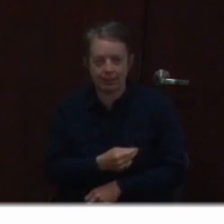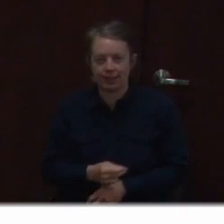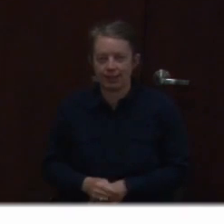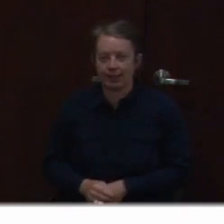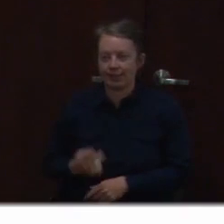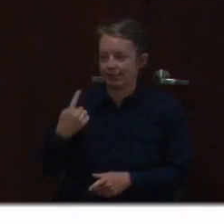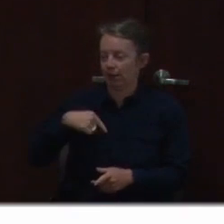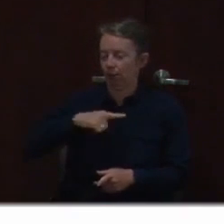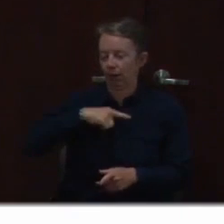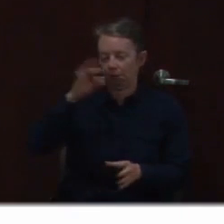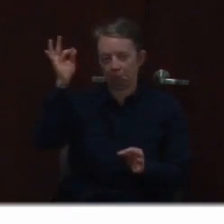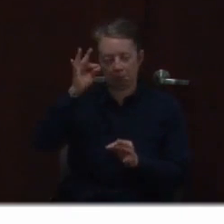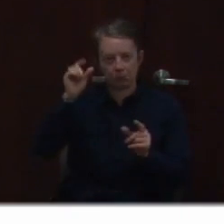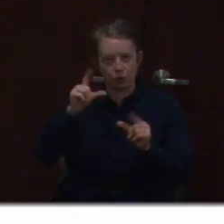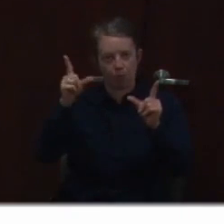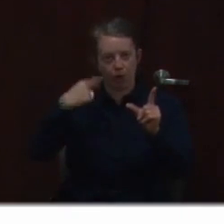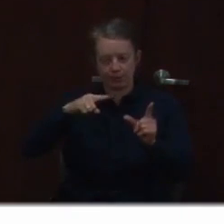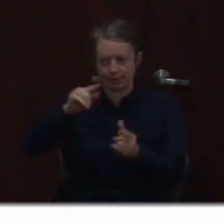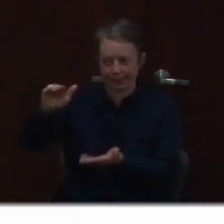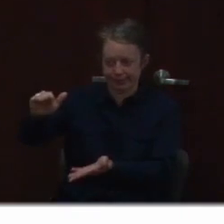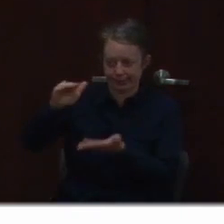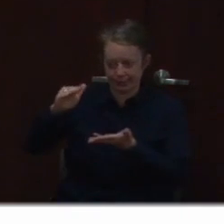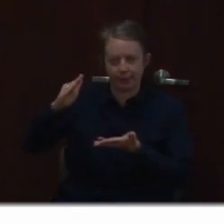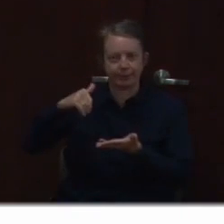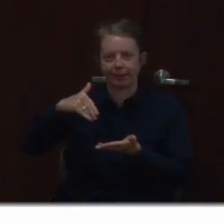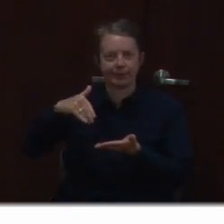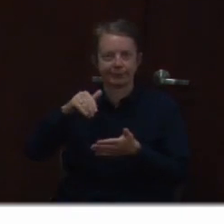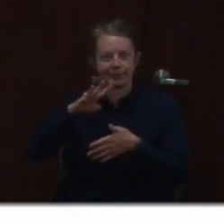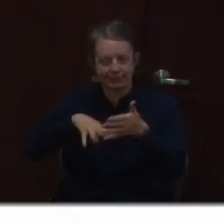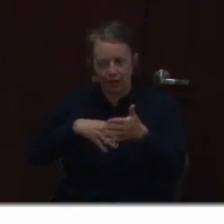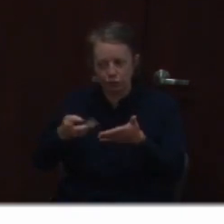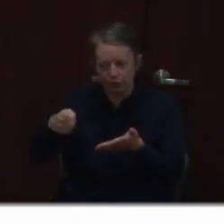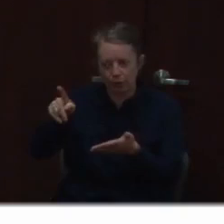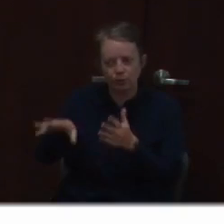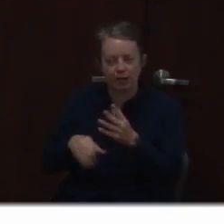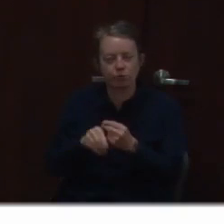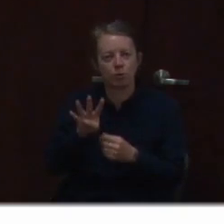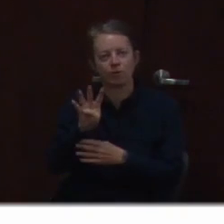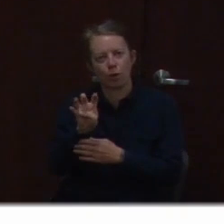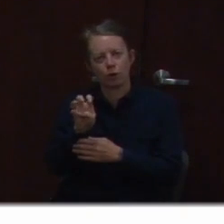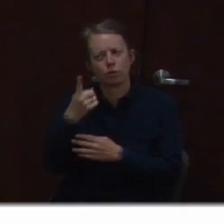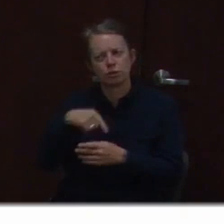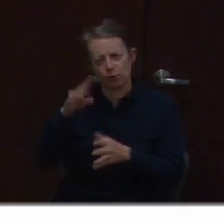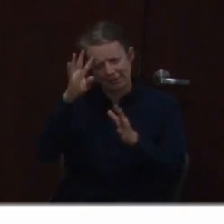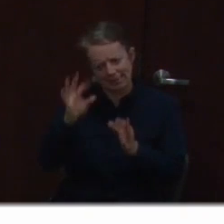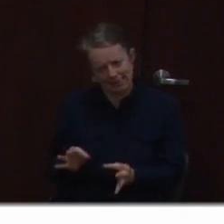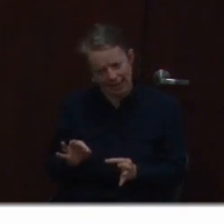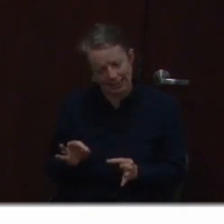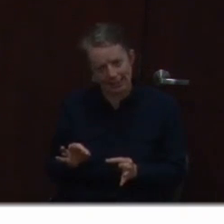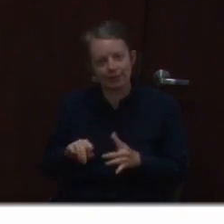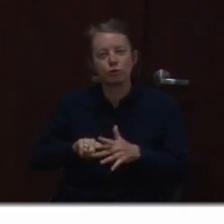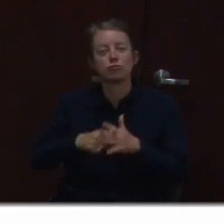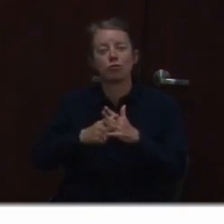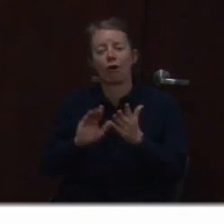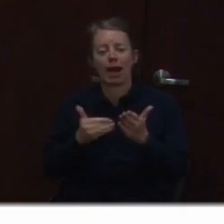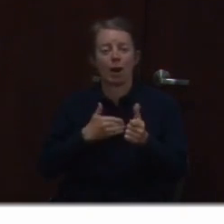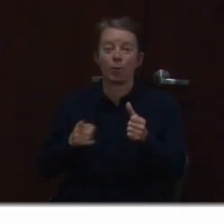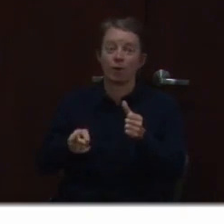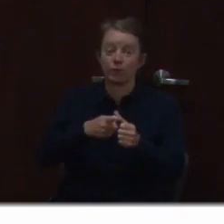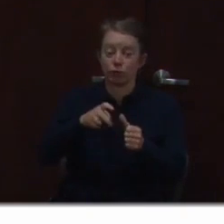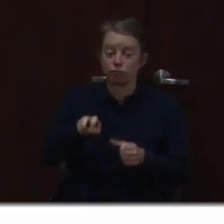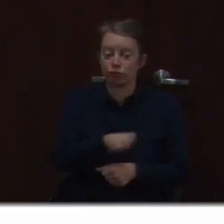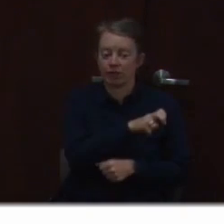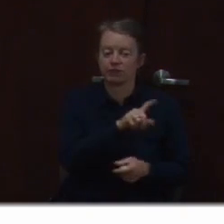those were coming and had not scheduled those. So what we did decide to do with those is pilot our very first transfer to